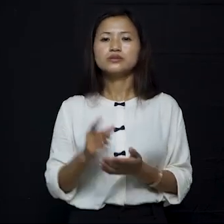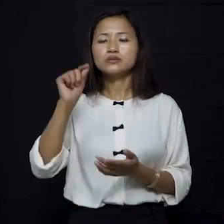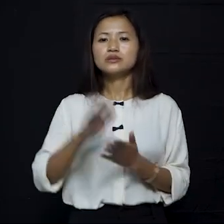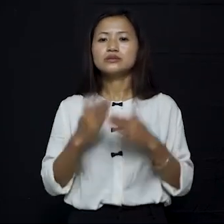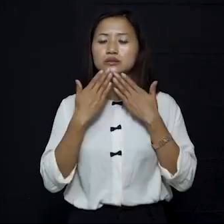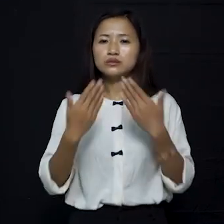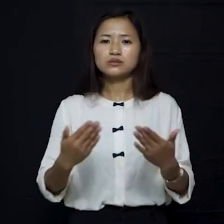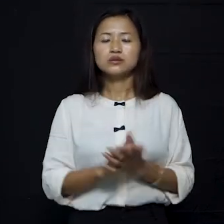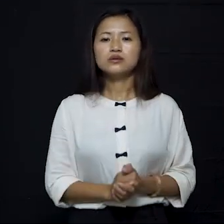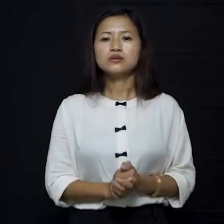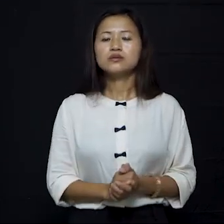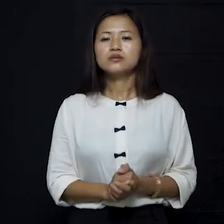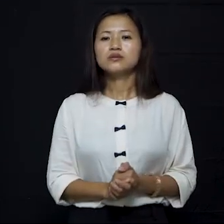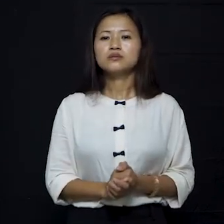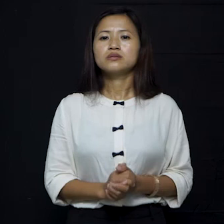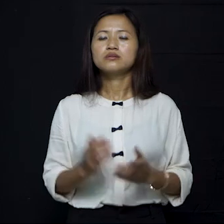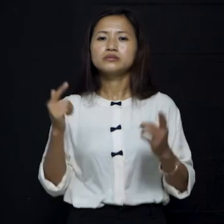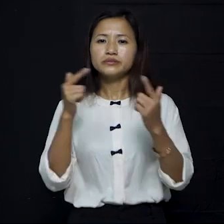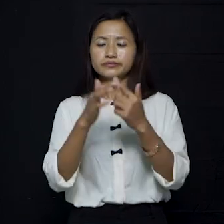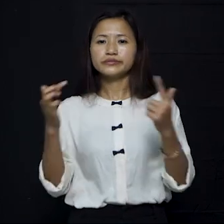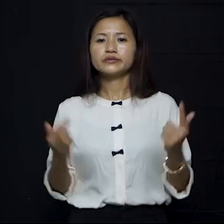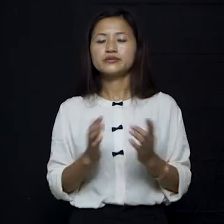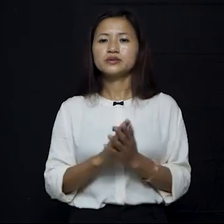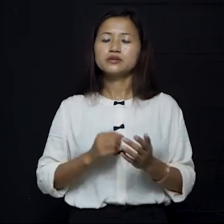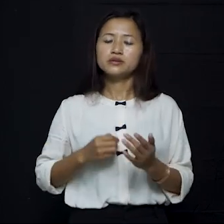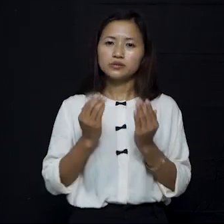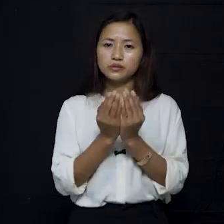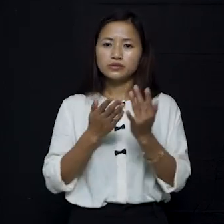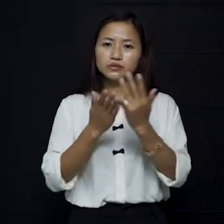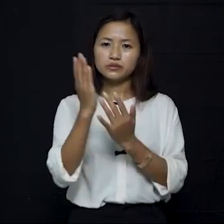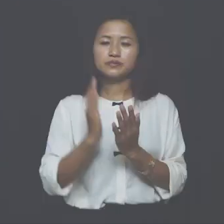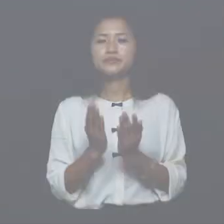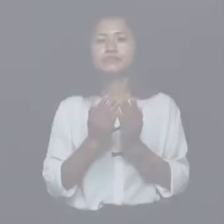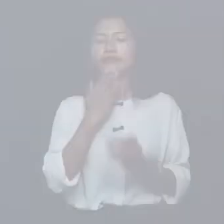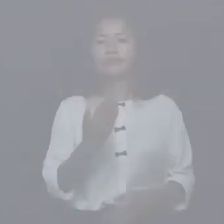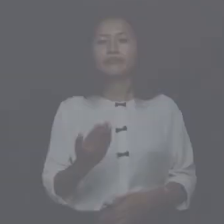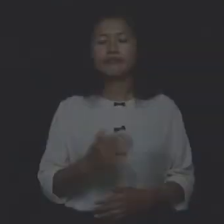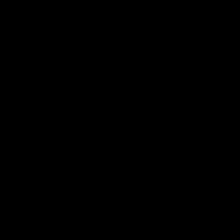school. And then until then, keep going through your books. Thank you.